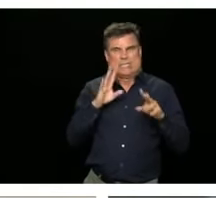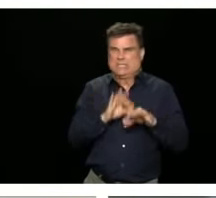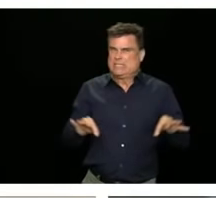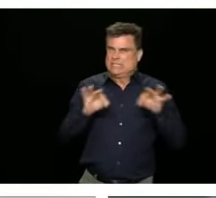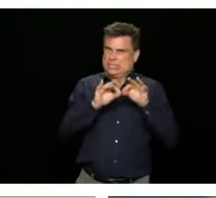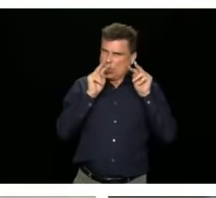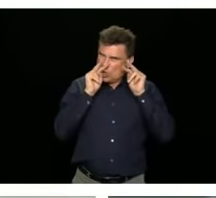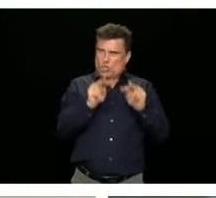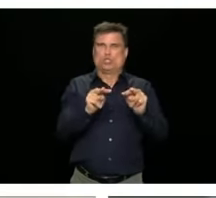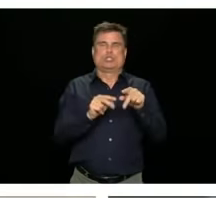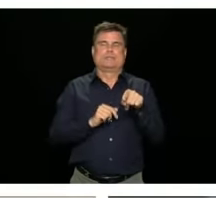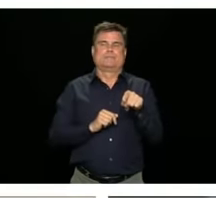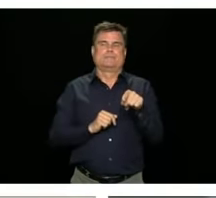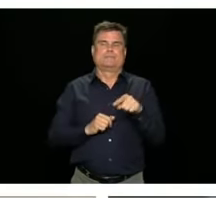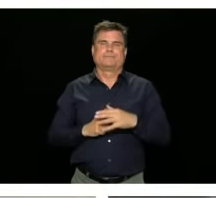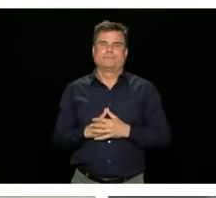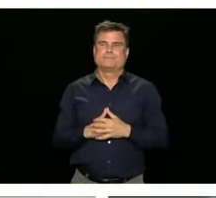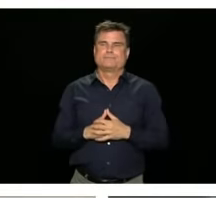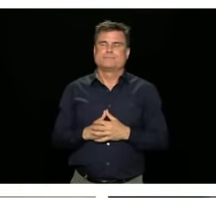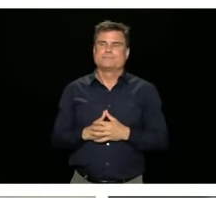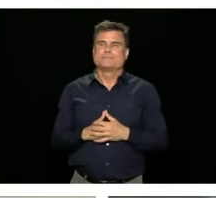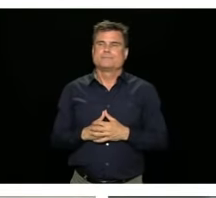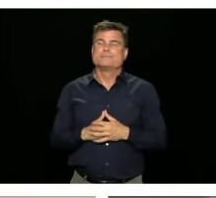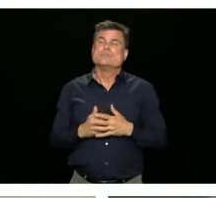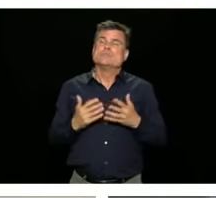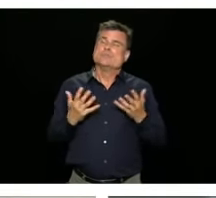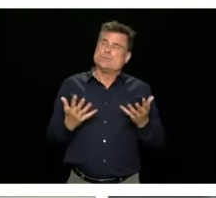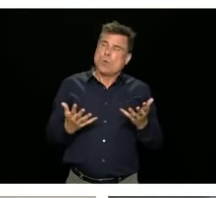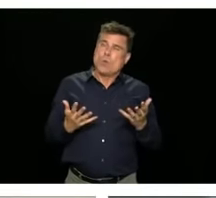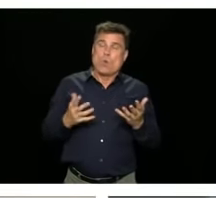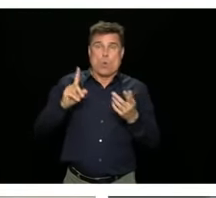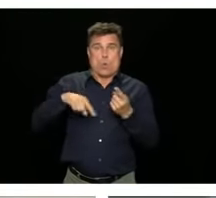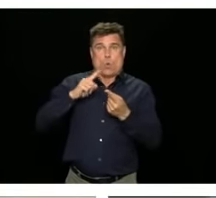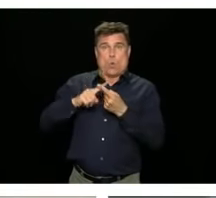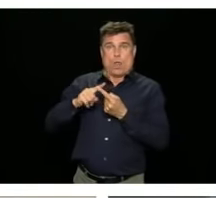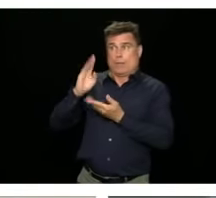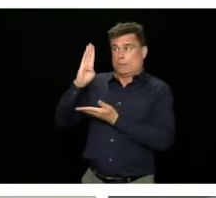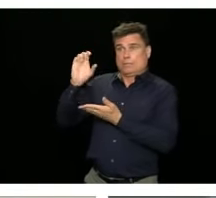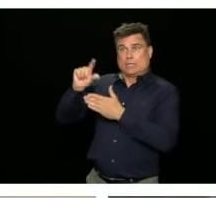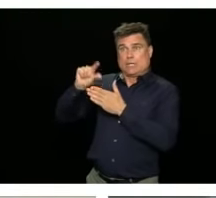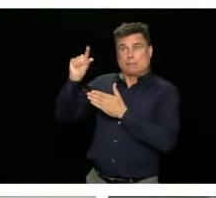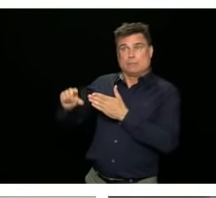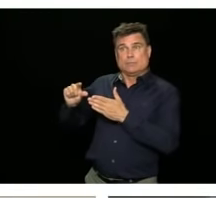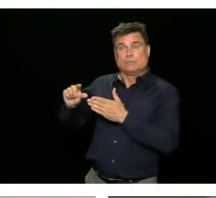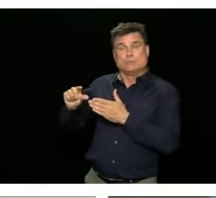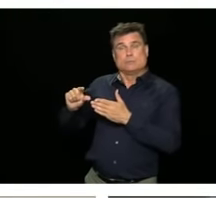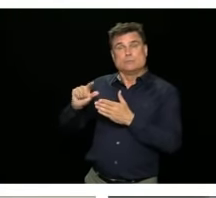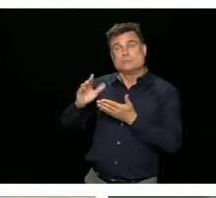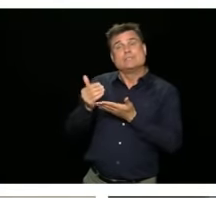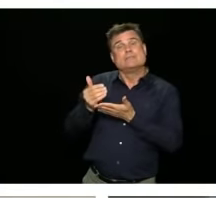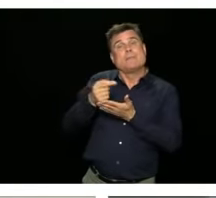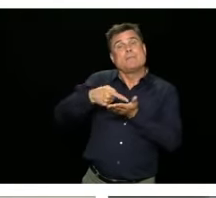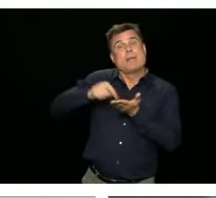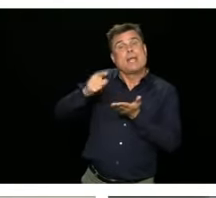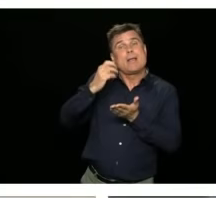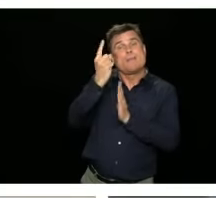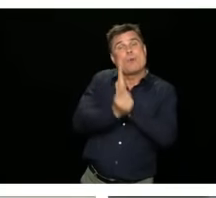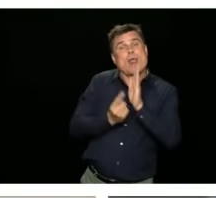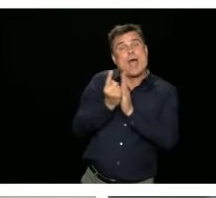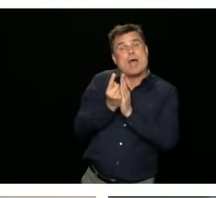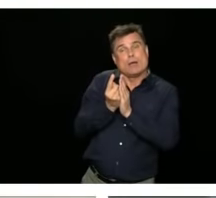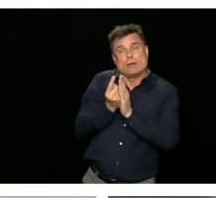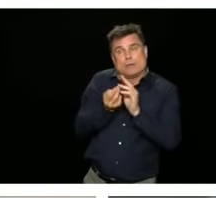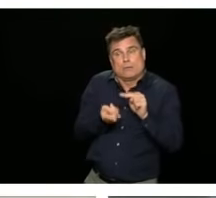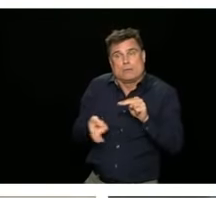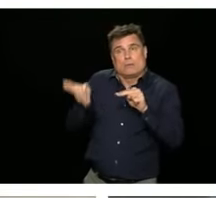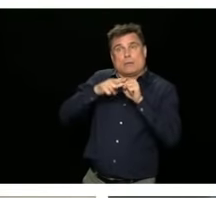closer to a living wage, I think that's a good way of addressing systemic racism. When you strengthen labor laws, you are